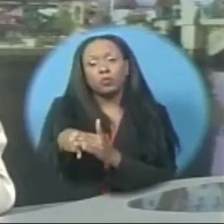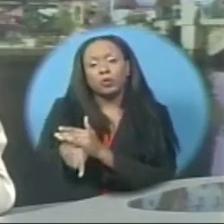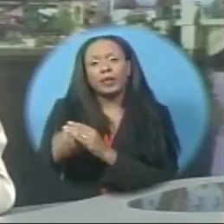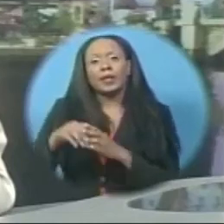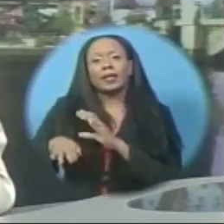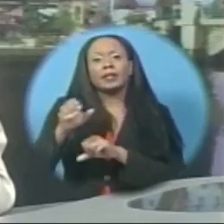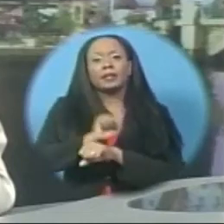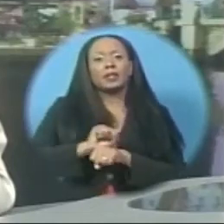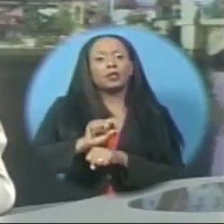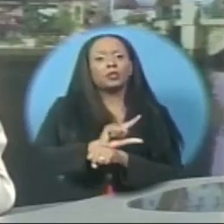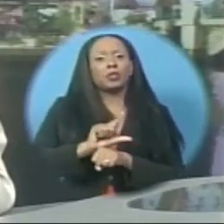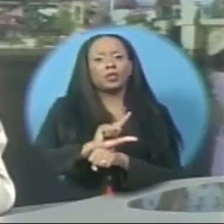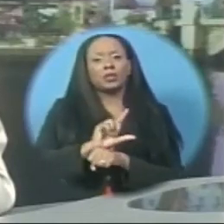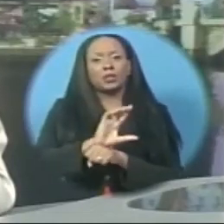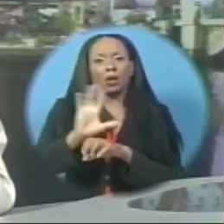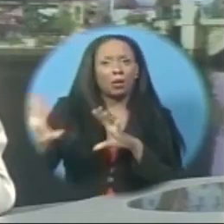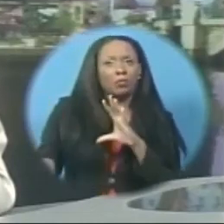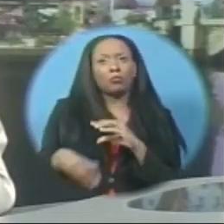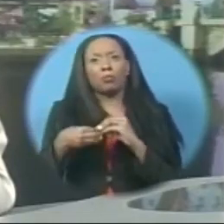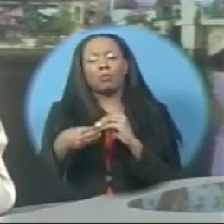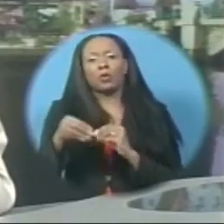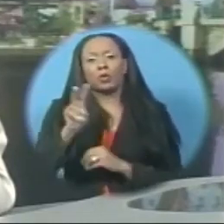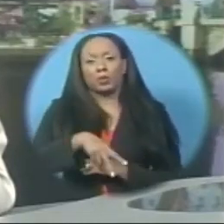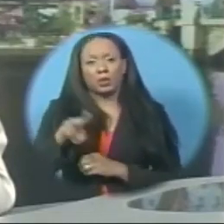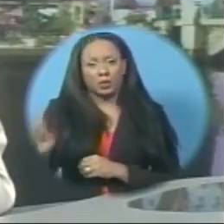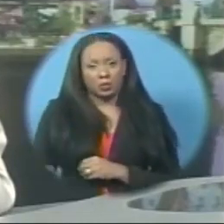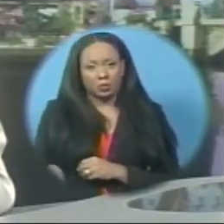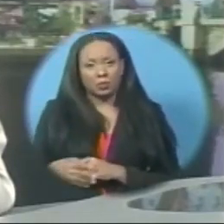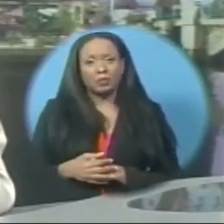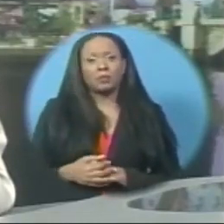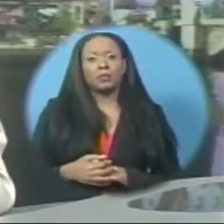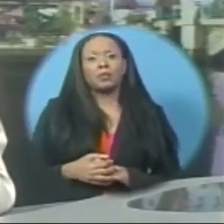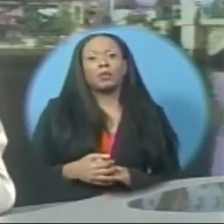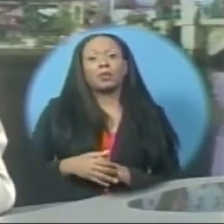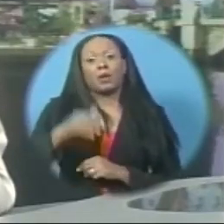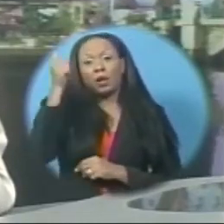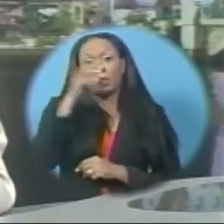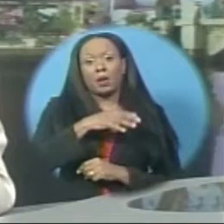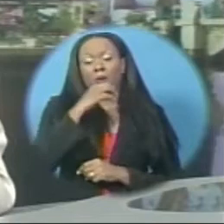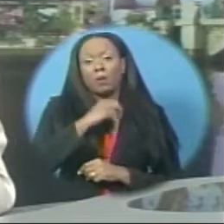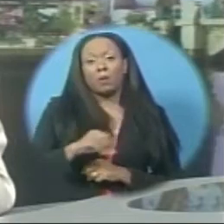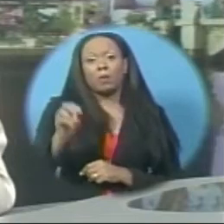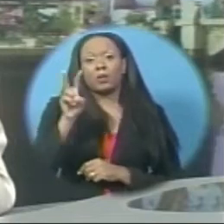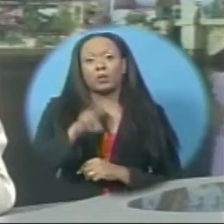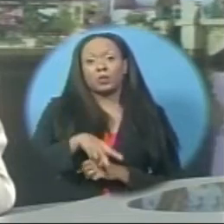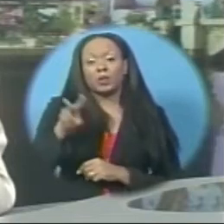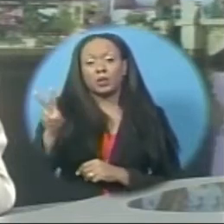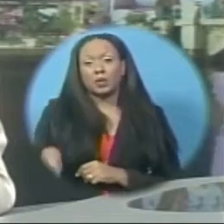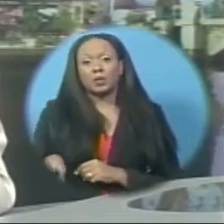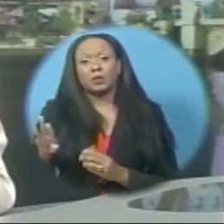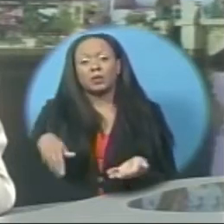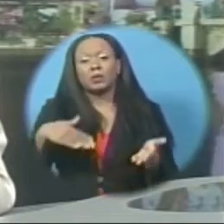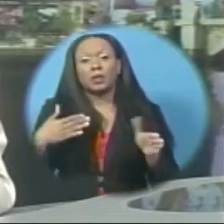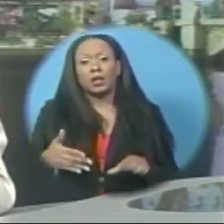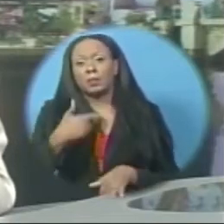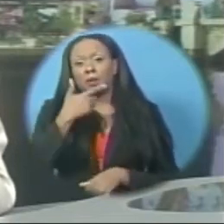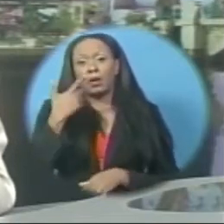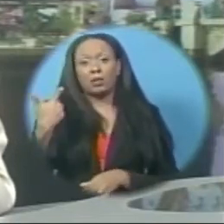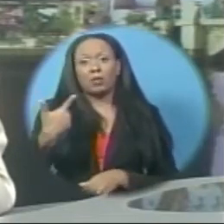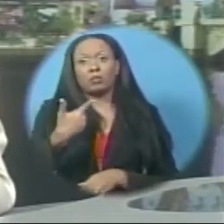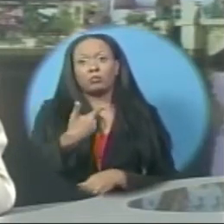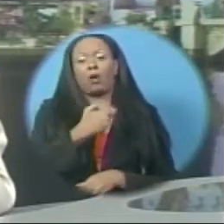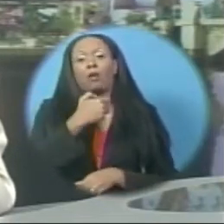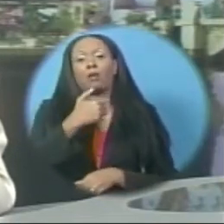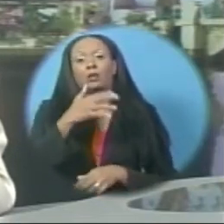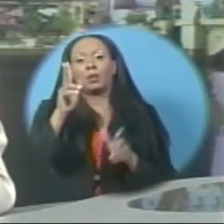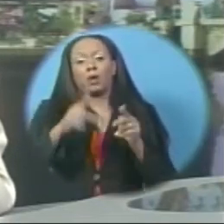has risen to 22. This after a 22-year-old man who was shot on Sunday morning passed away in hospital. The man